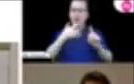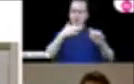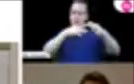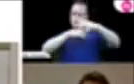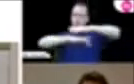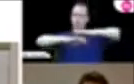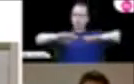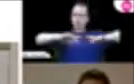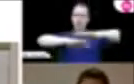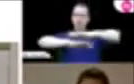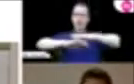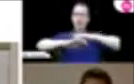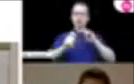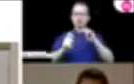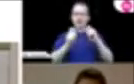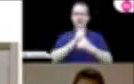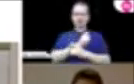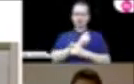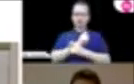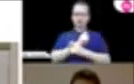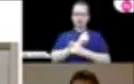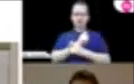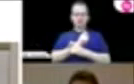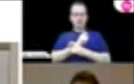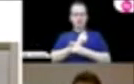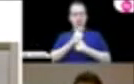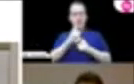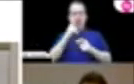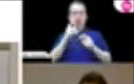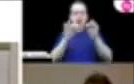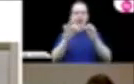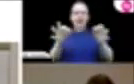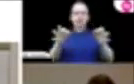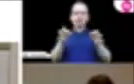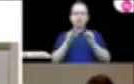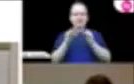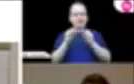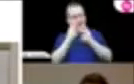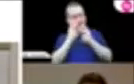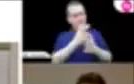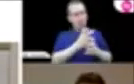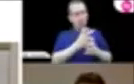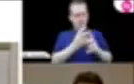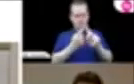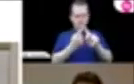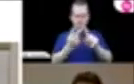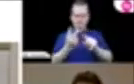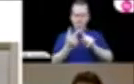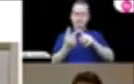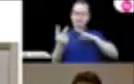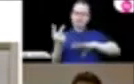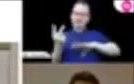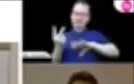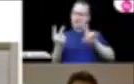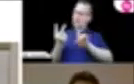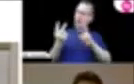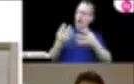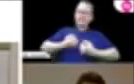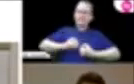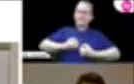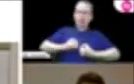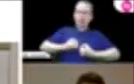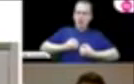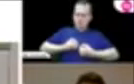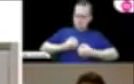change. It was a way of exploring boundaries, about acceptable behaviour, unacceptable behaviour,